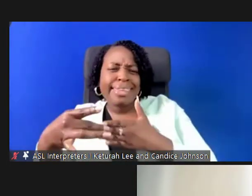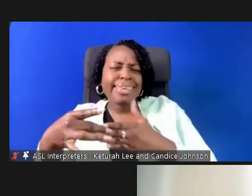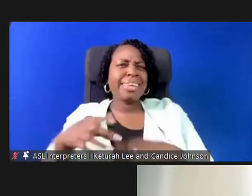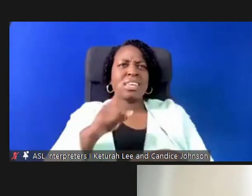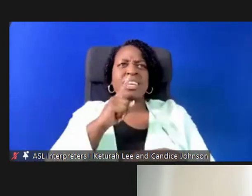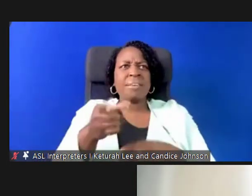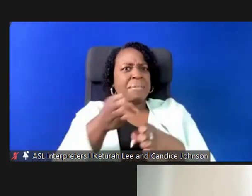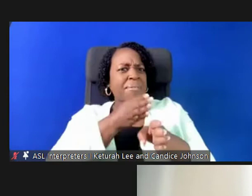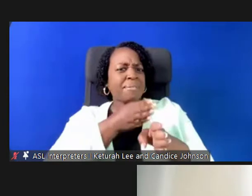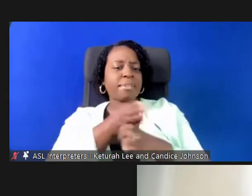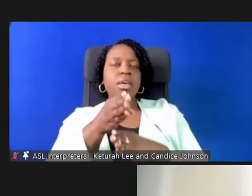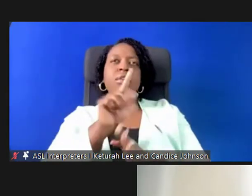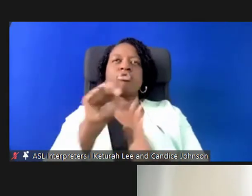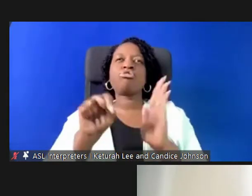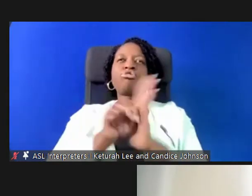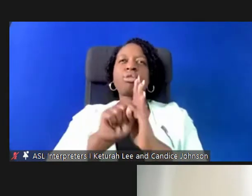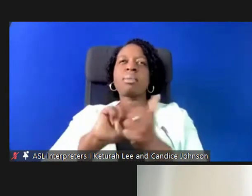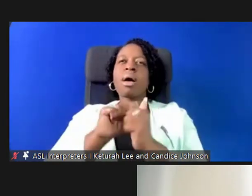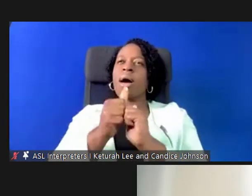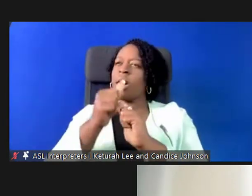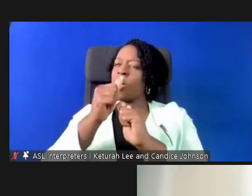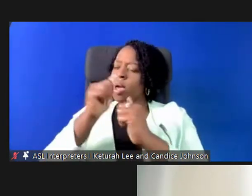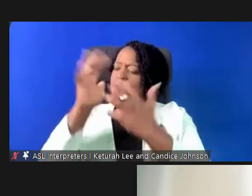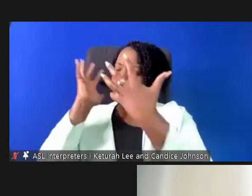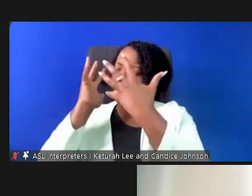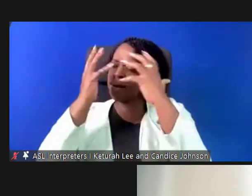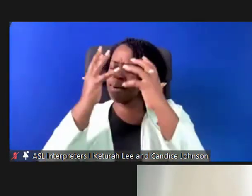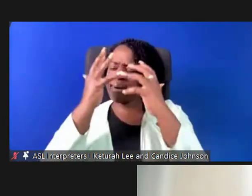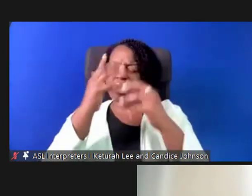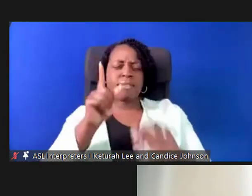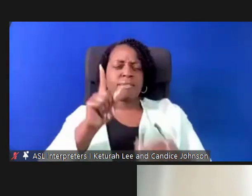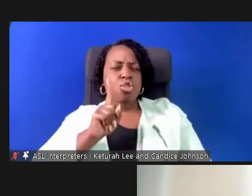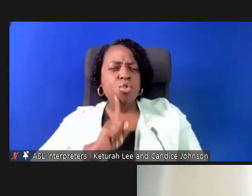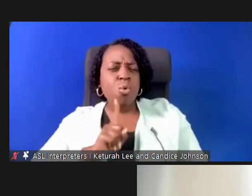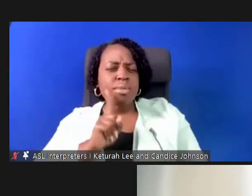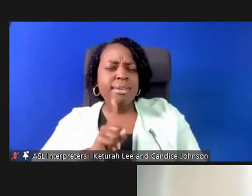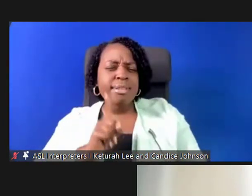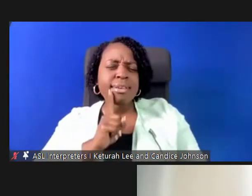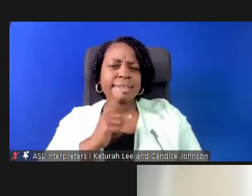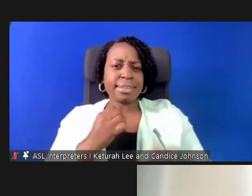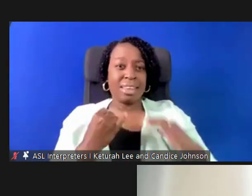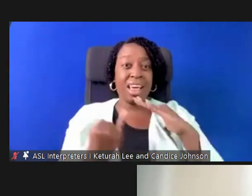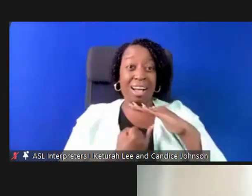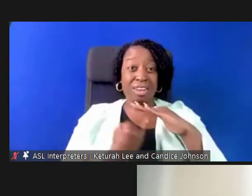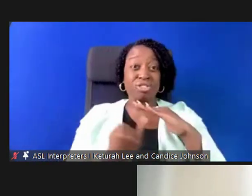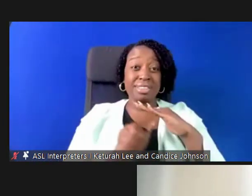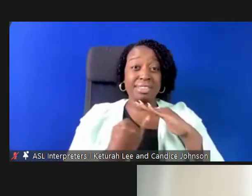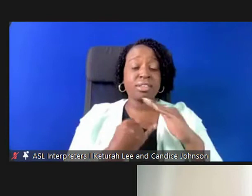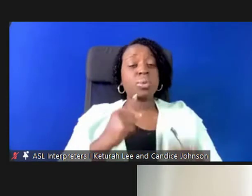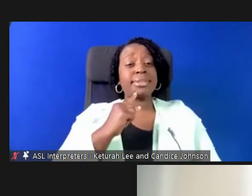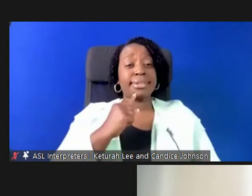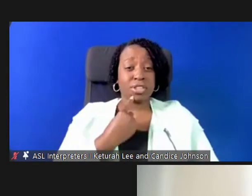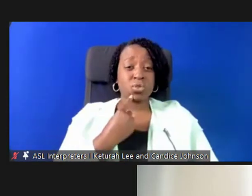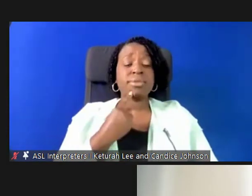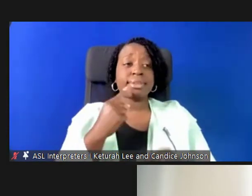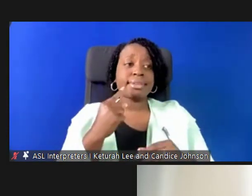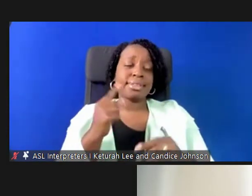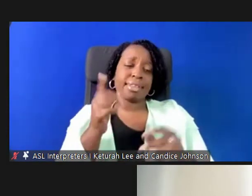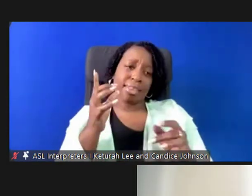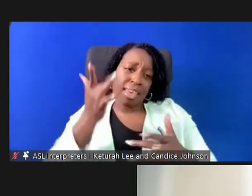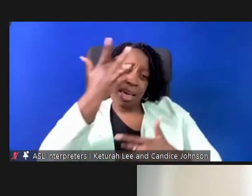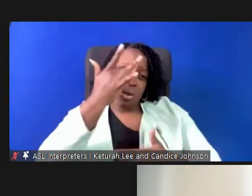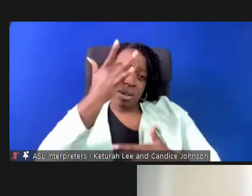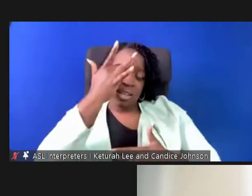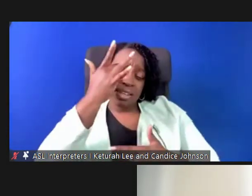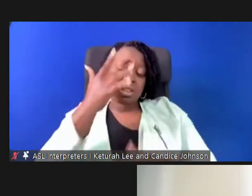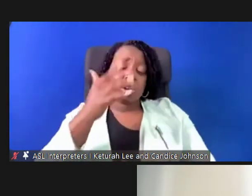of how we think about loneliness and isolation in the context of serious illness and end-of-life